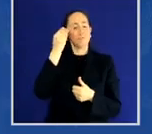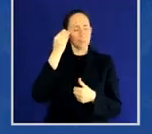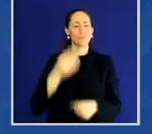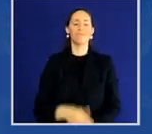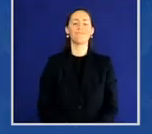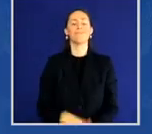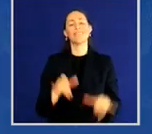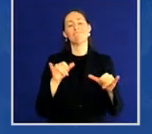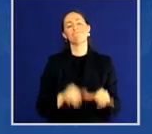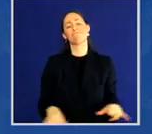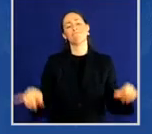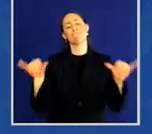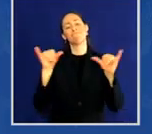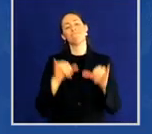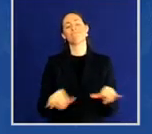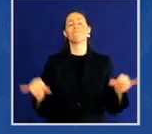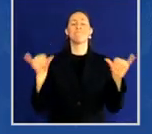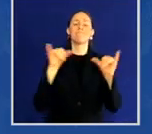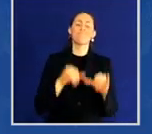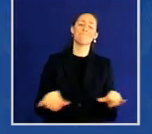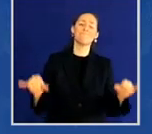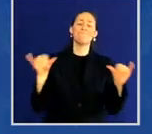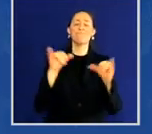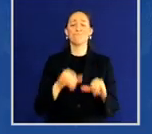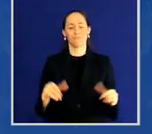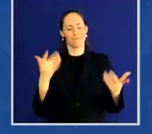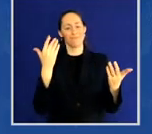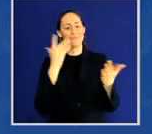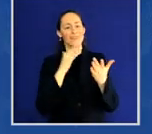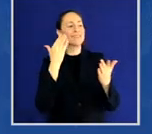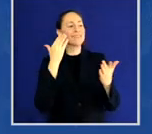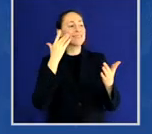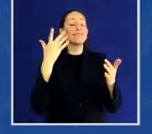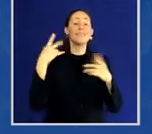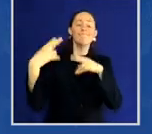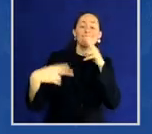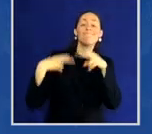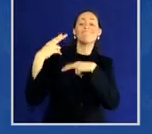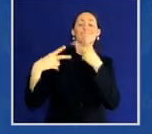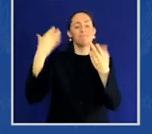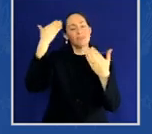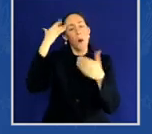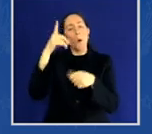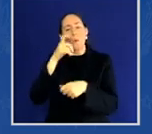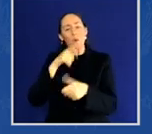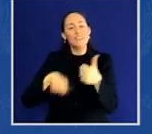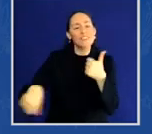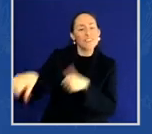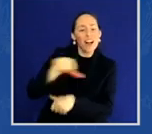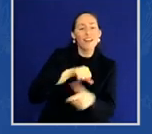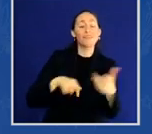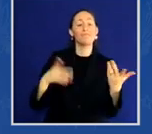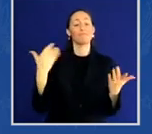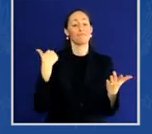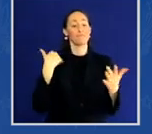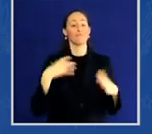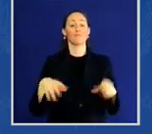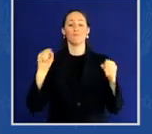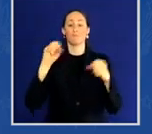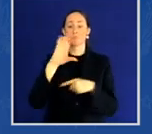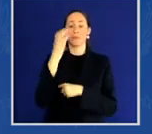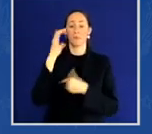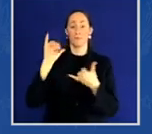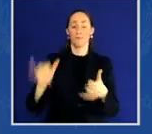the folks. And I used to have a Christmas party for Amtrak employees at my home. And that got so big, we ended up having a